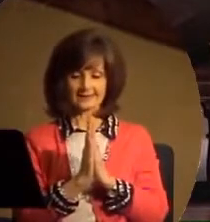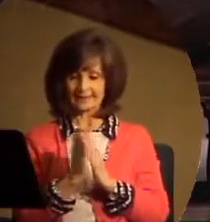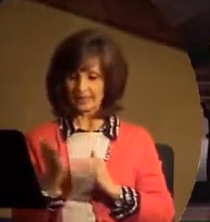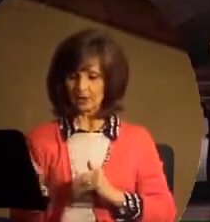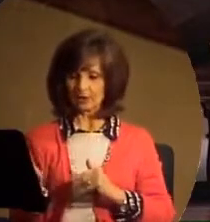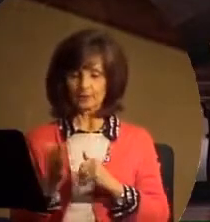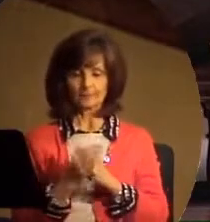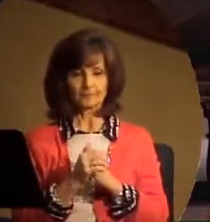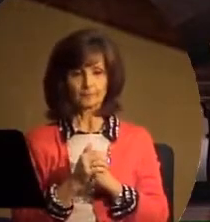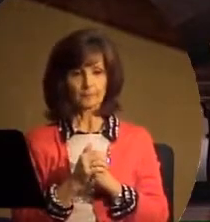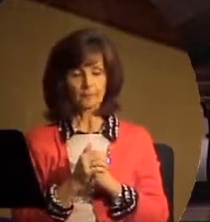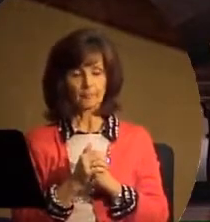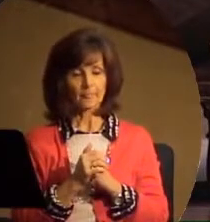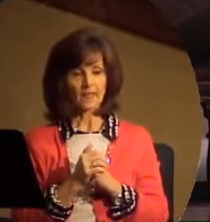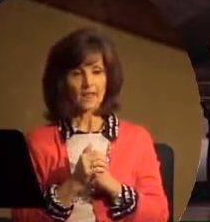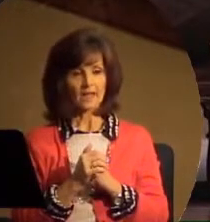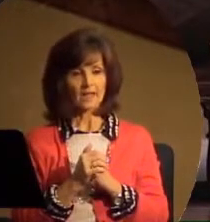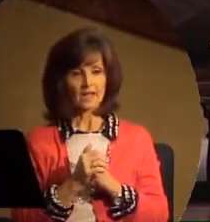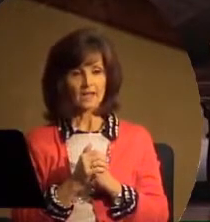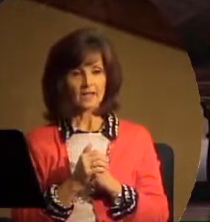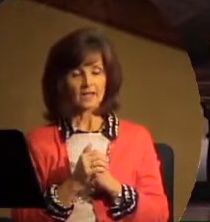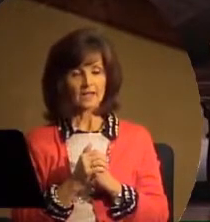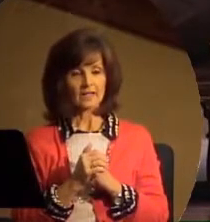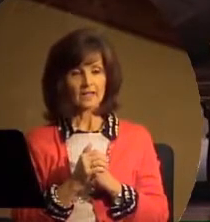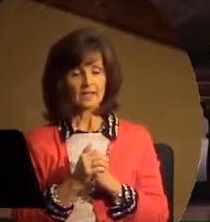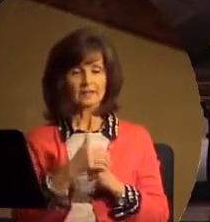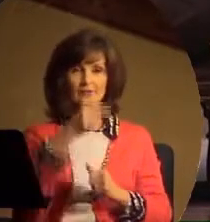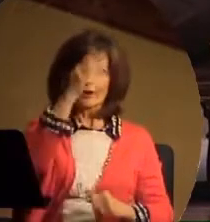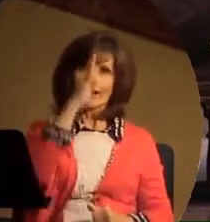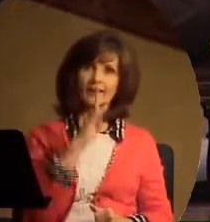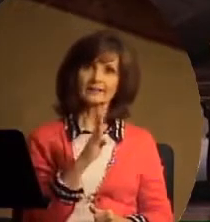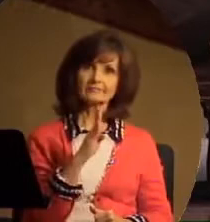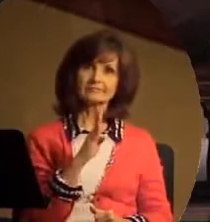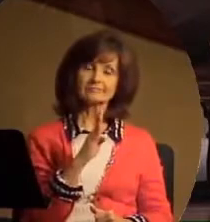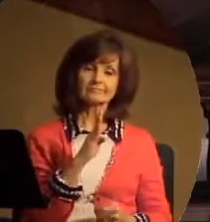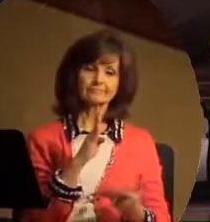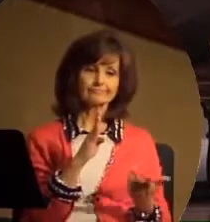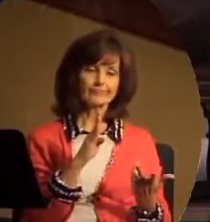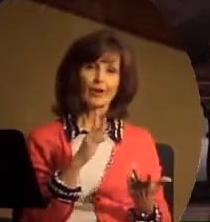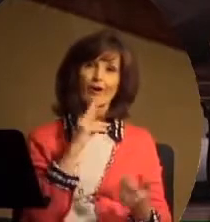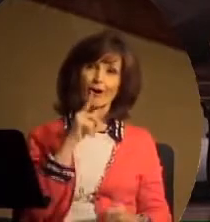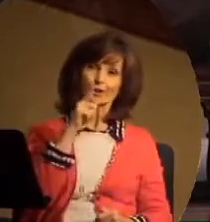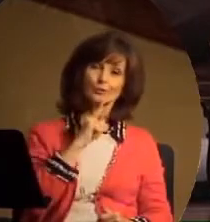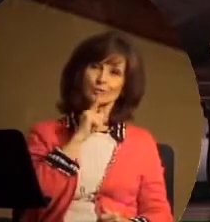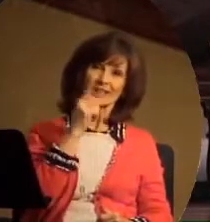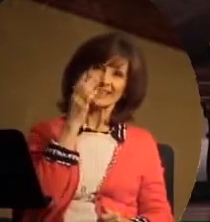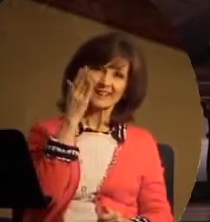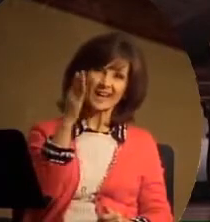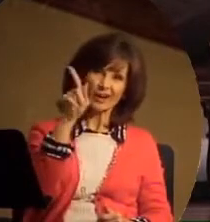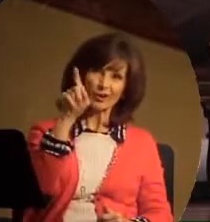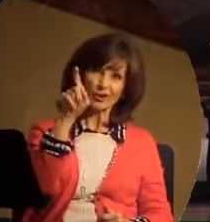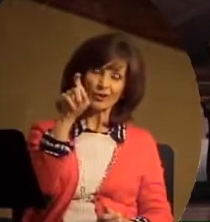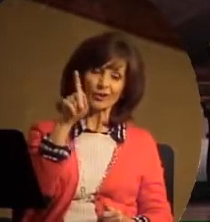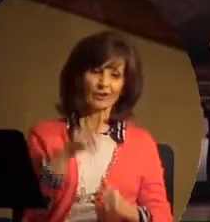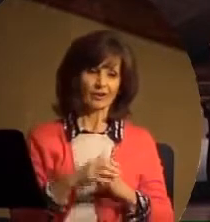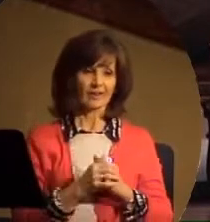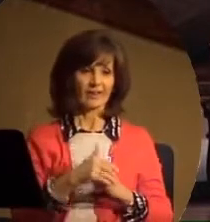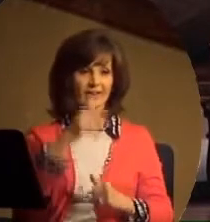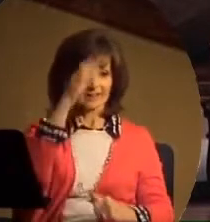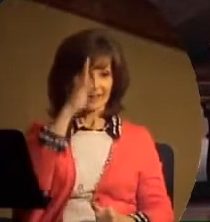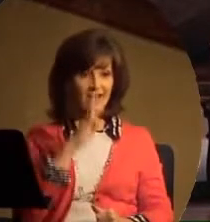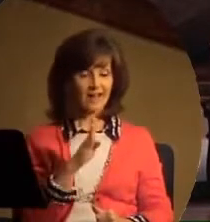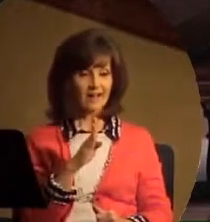point is this. God, are you really there?